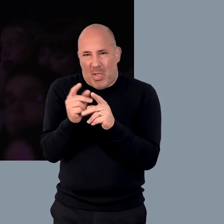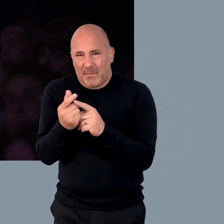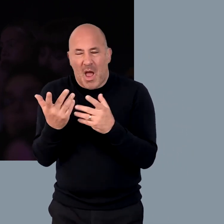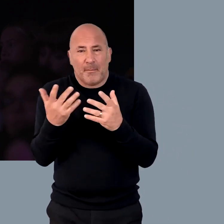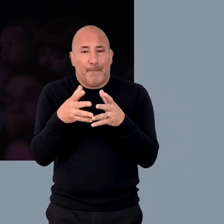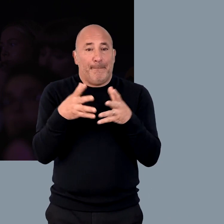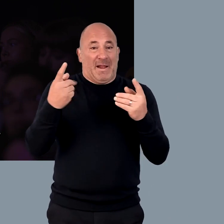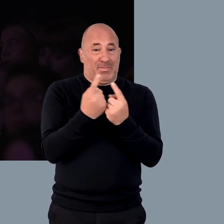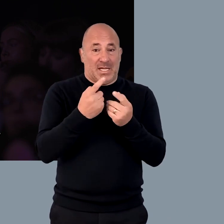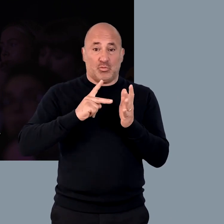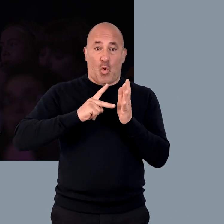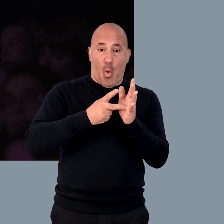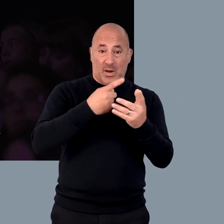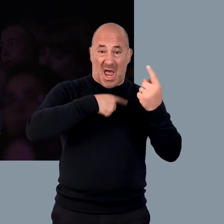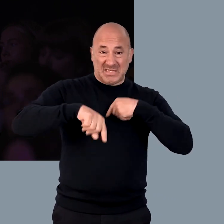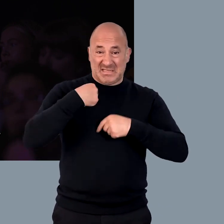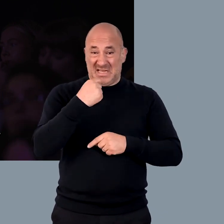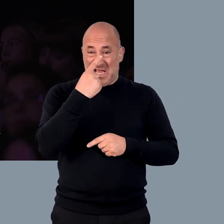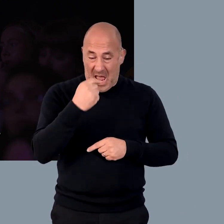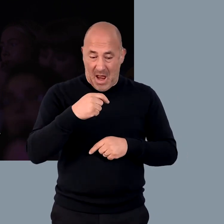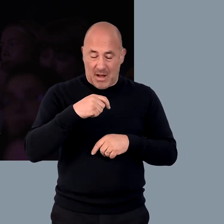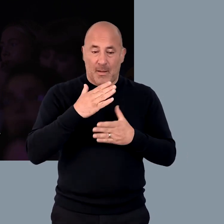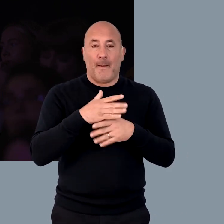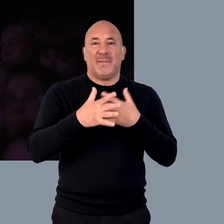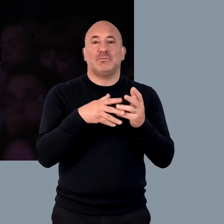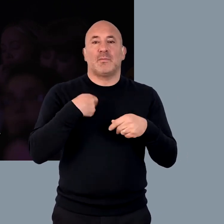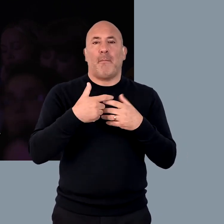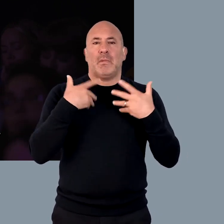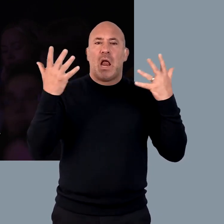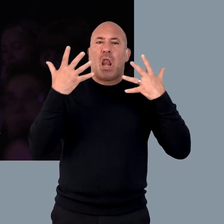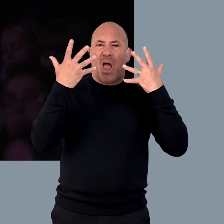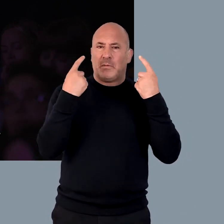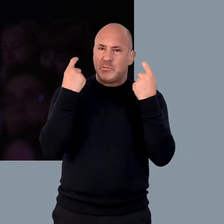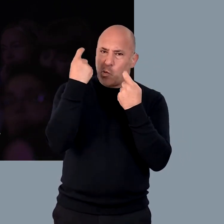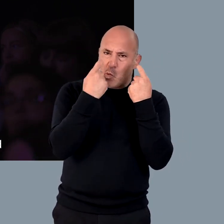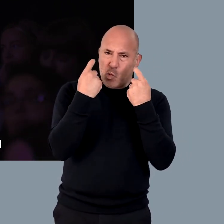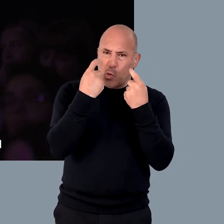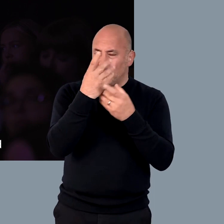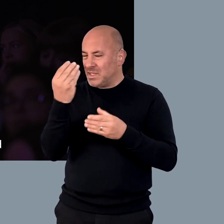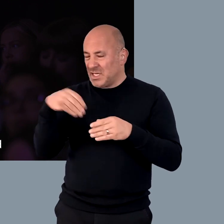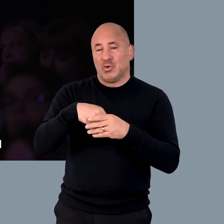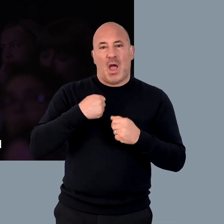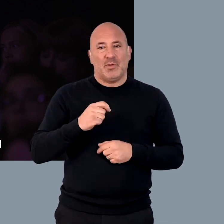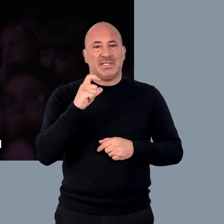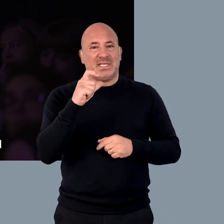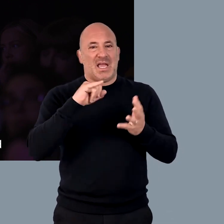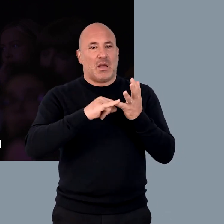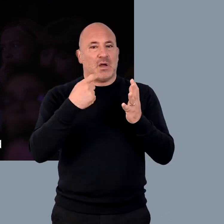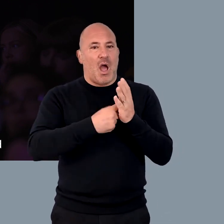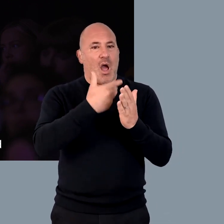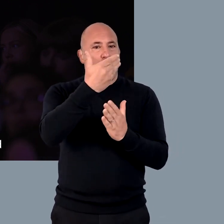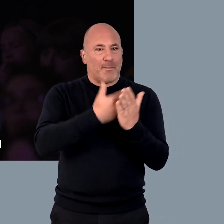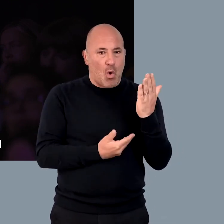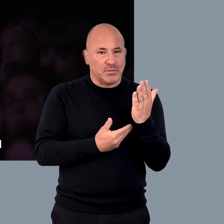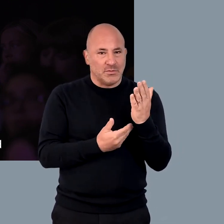just sort of like getting rid of paper cups and sort of like smaller things, but bigger things that organizations